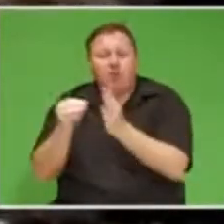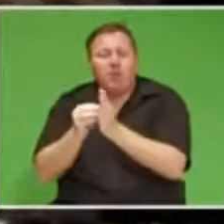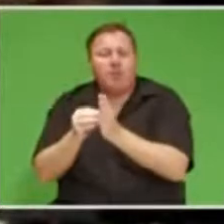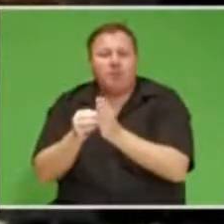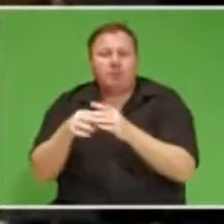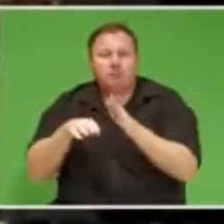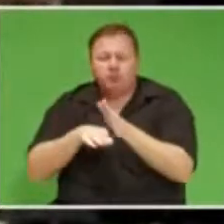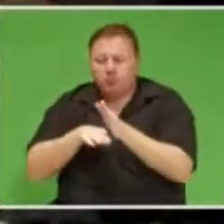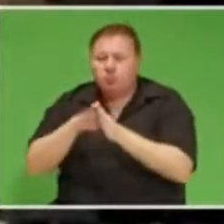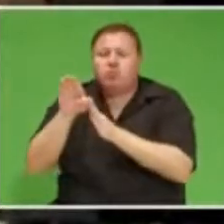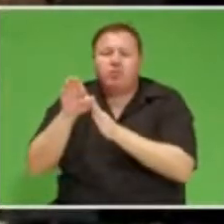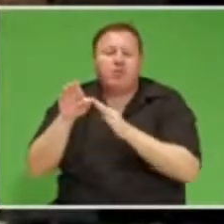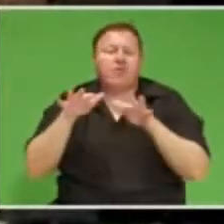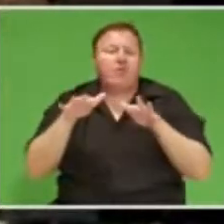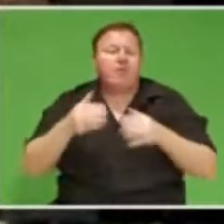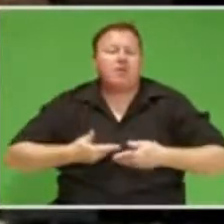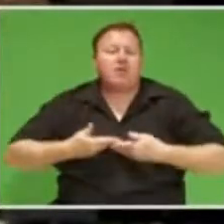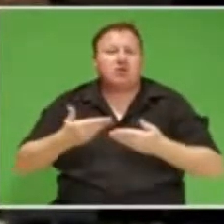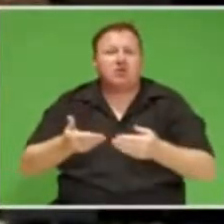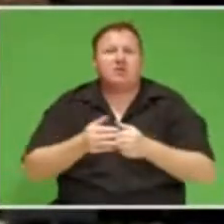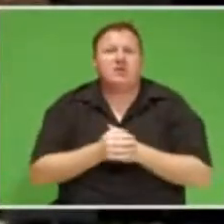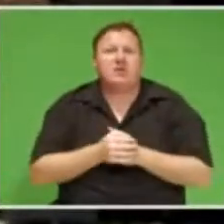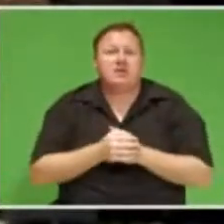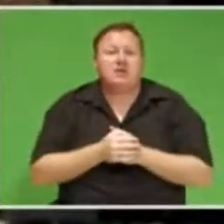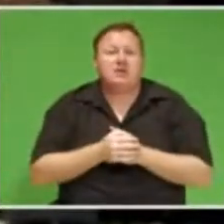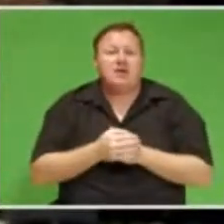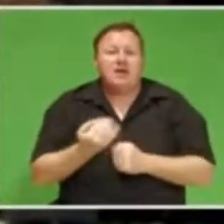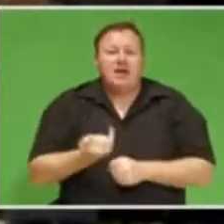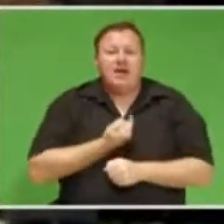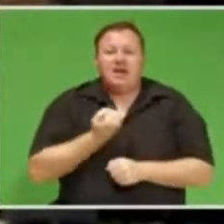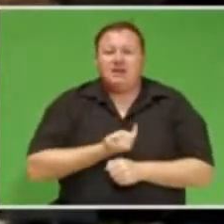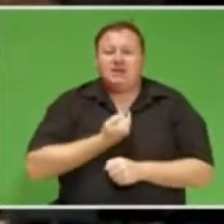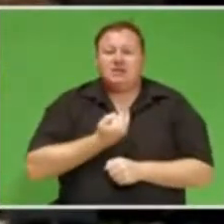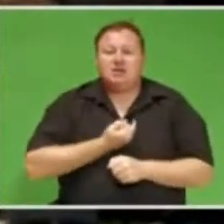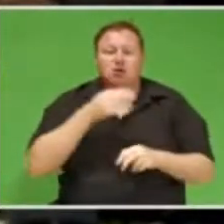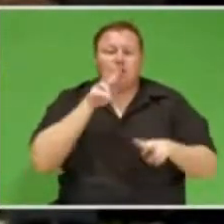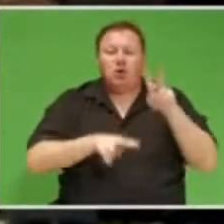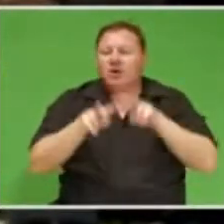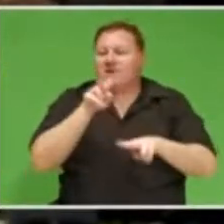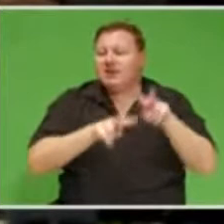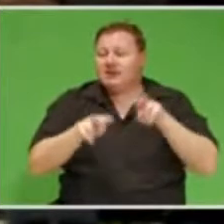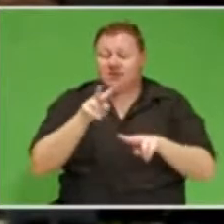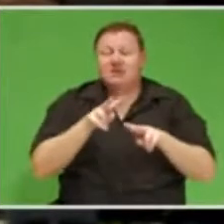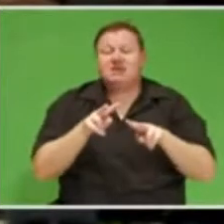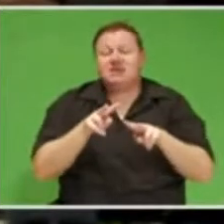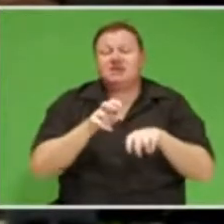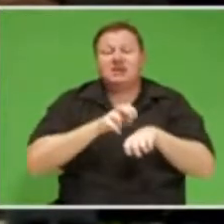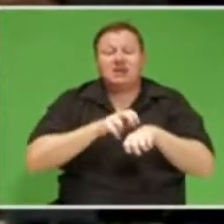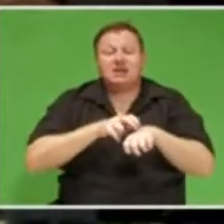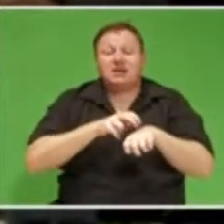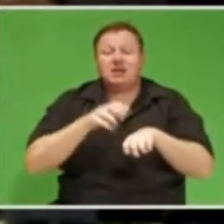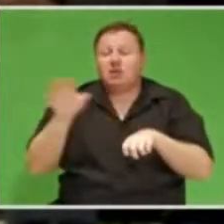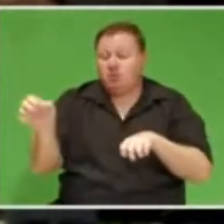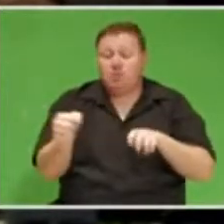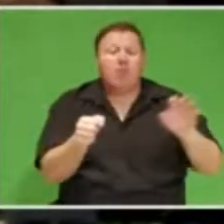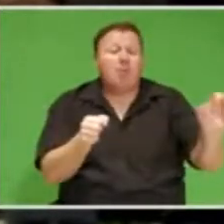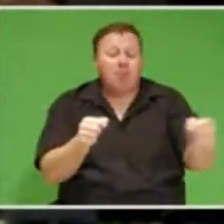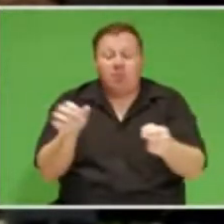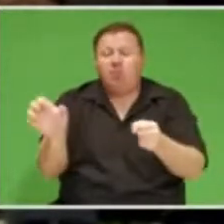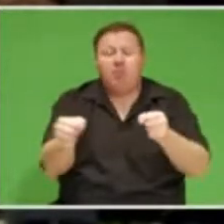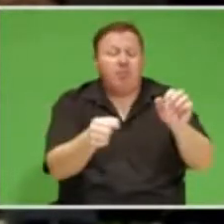service, integrity assessments will become mandatory requirements for recruitment to public